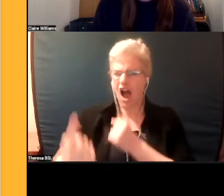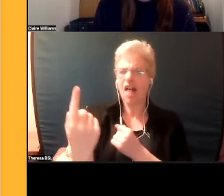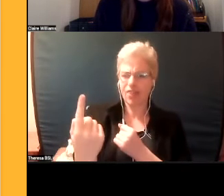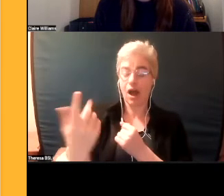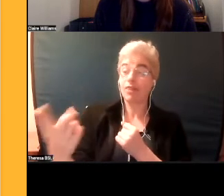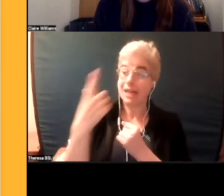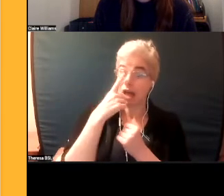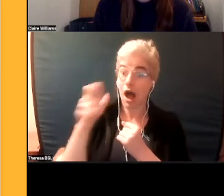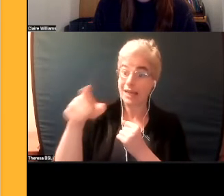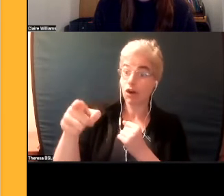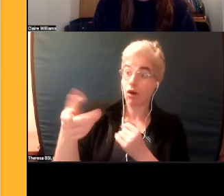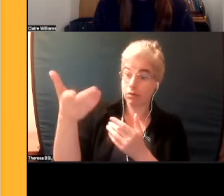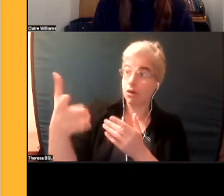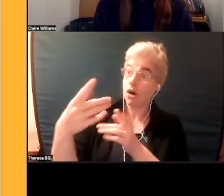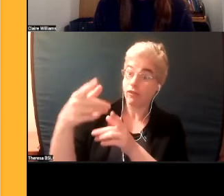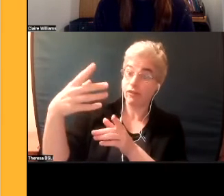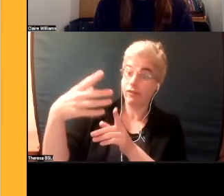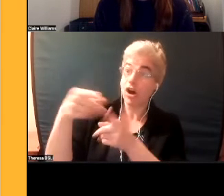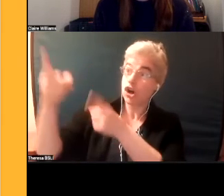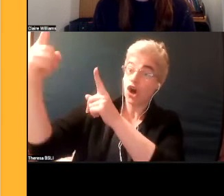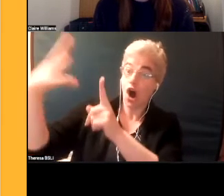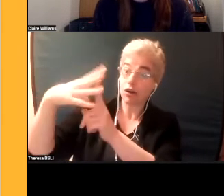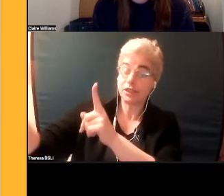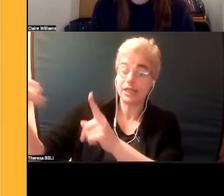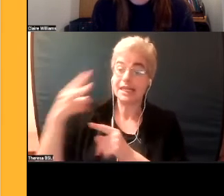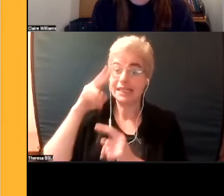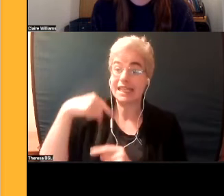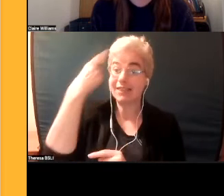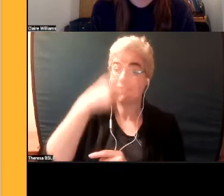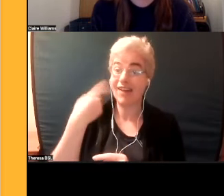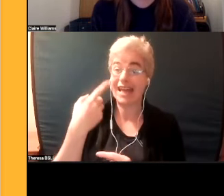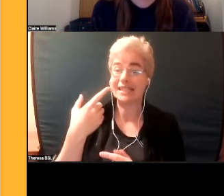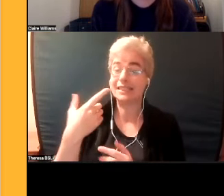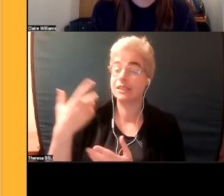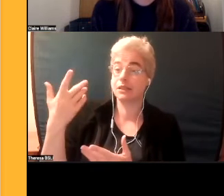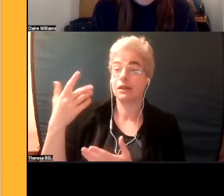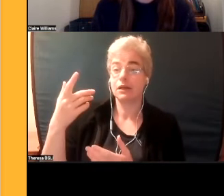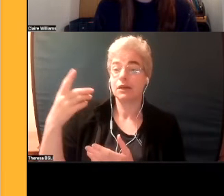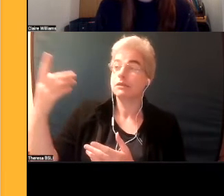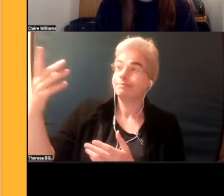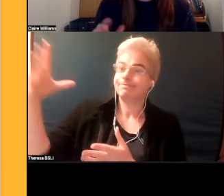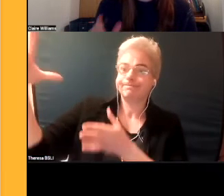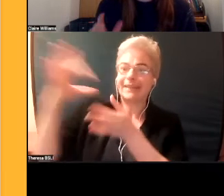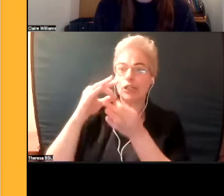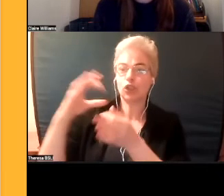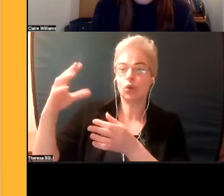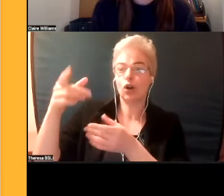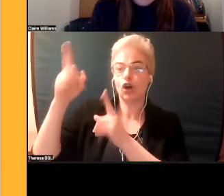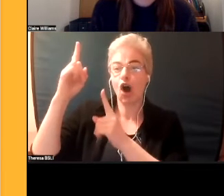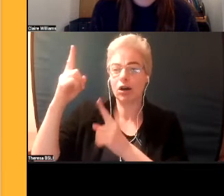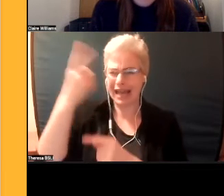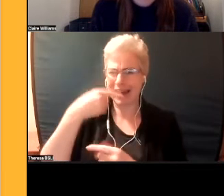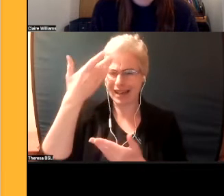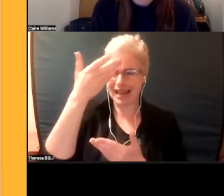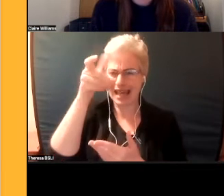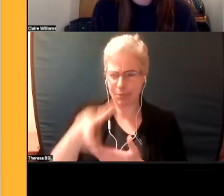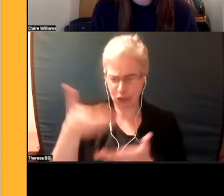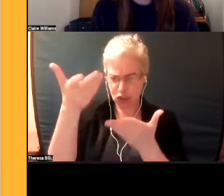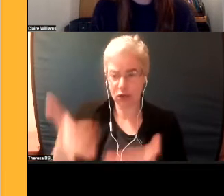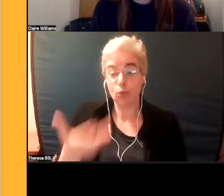God before you, by seeing in their face the face of the divine made holy, by being in the image of God, we are allowed